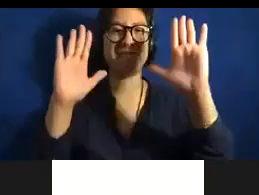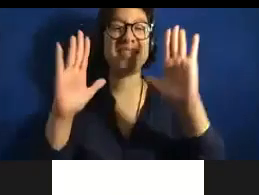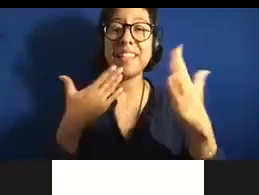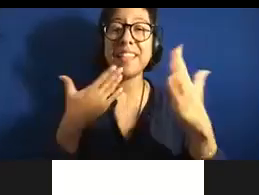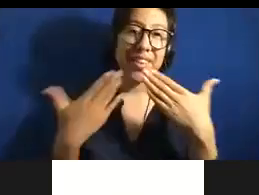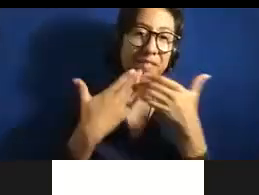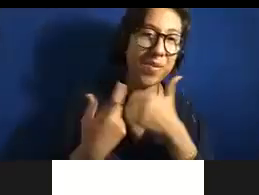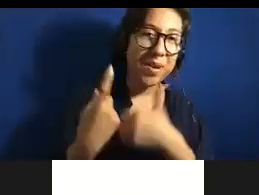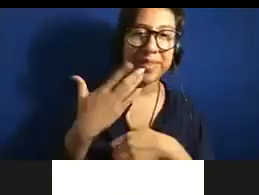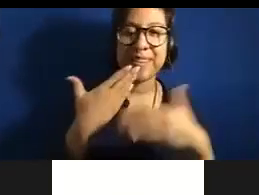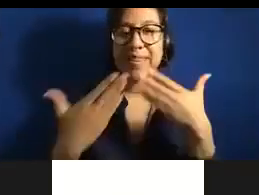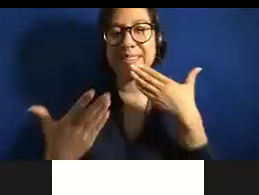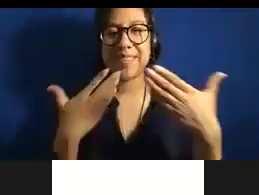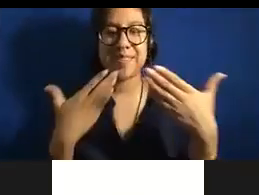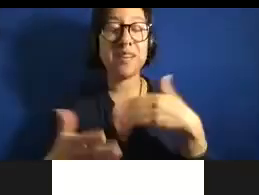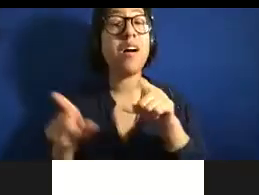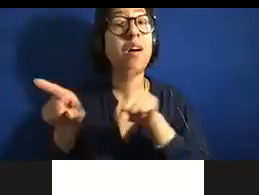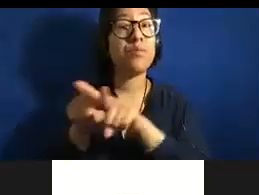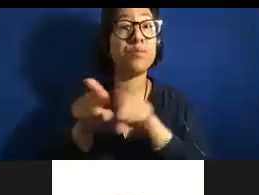Thank you, everyone. But also,